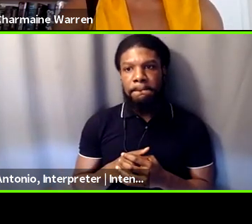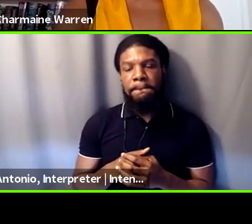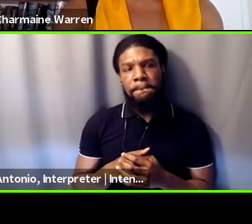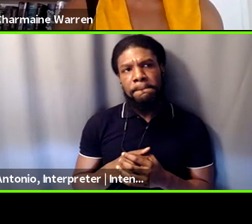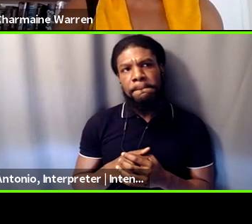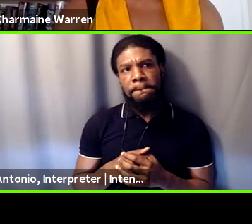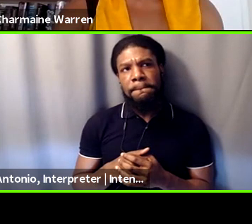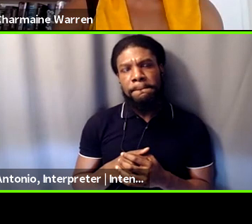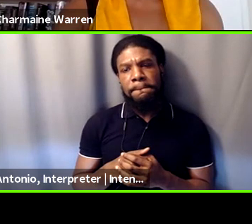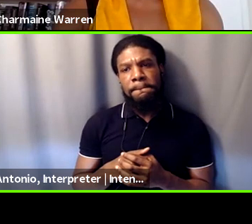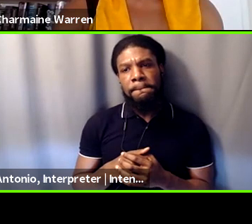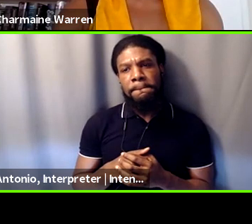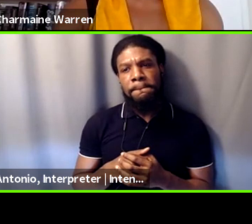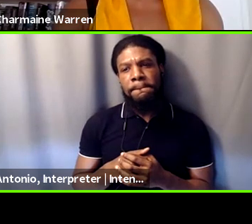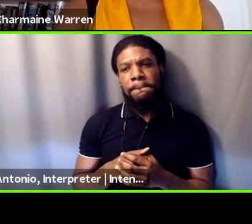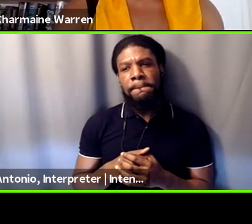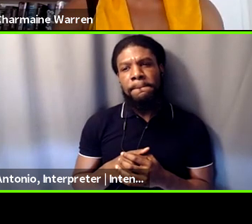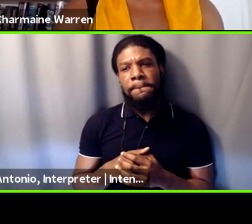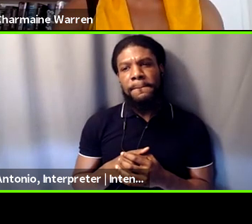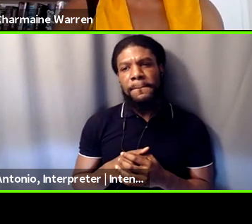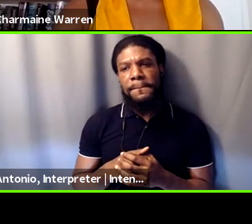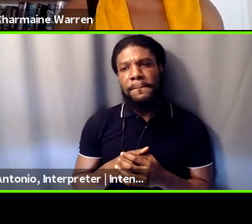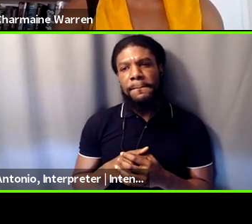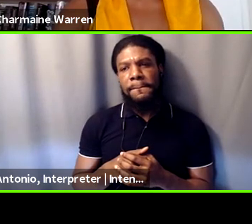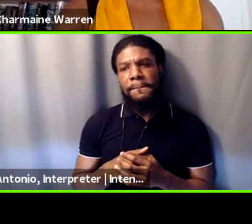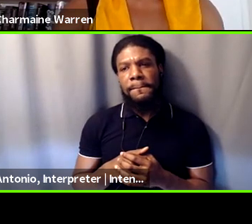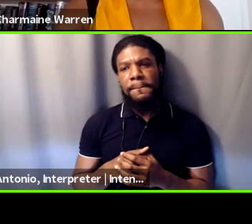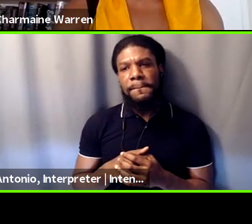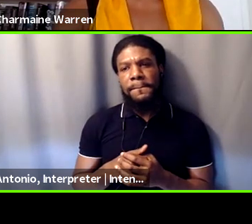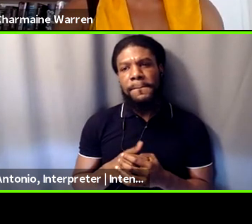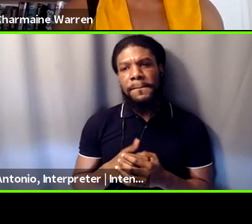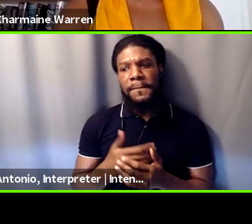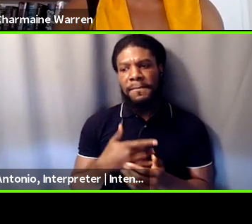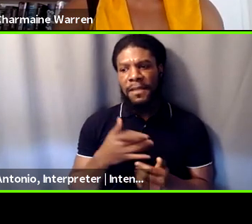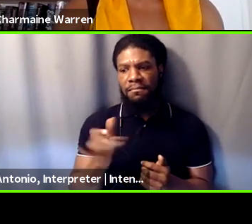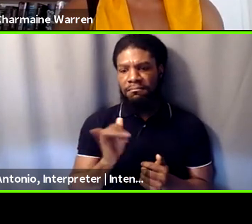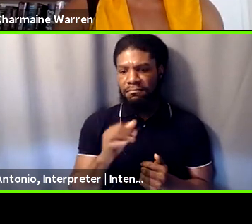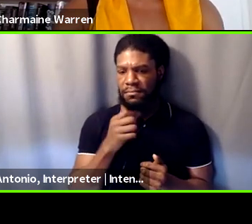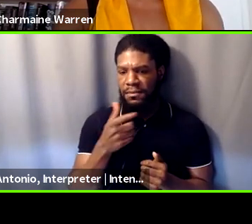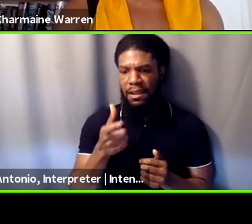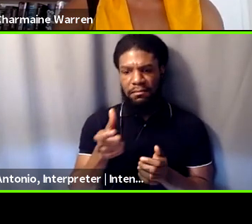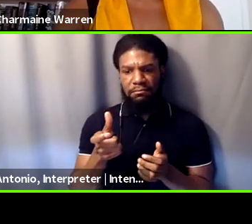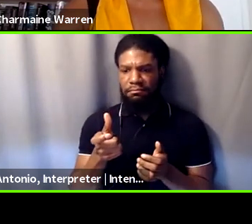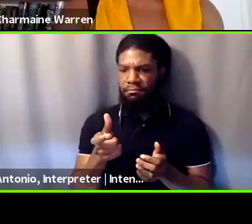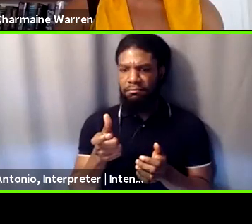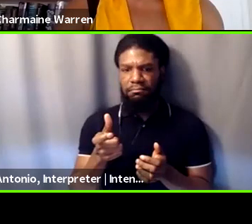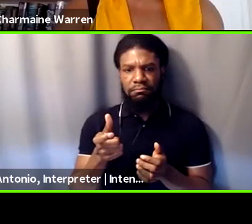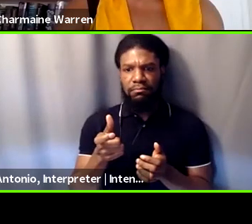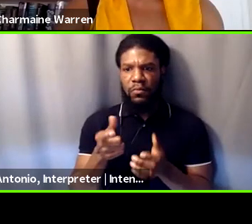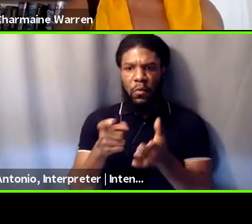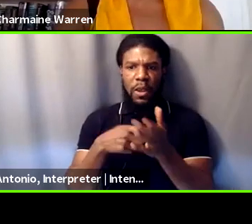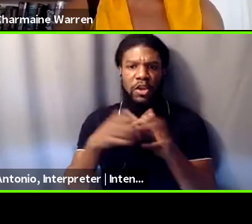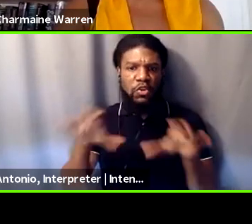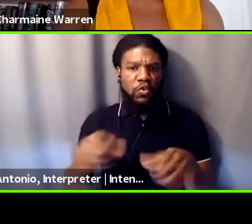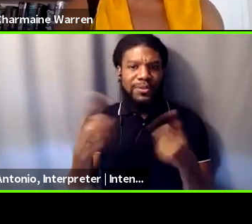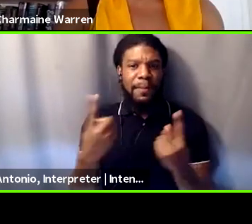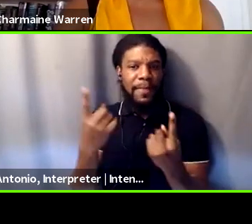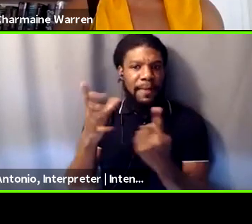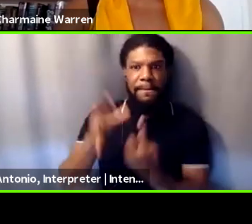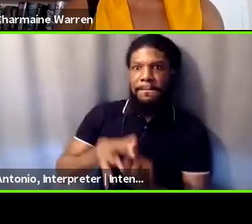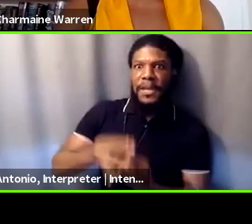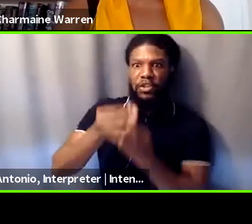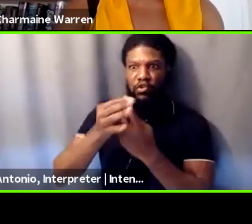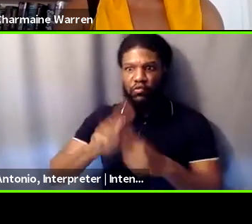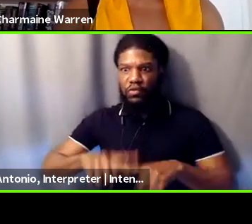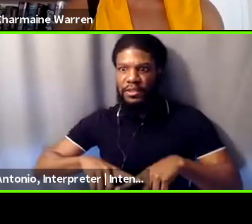I guess it's more like I don't need to do anything special, kind of. I just feel like I am a Jamaican artist